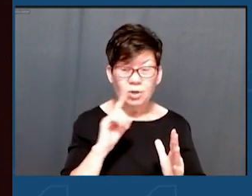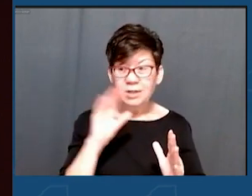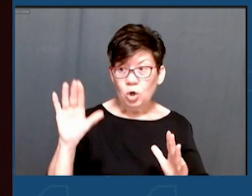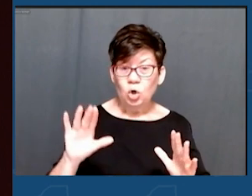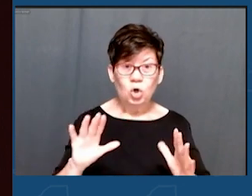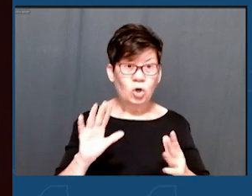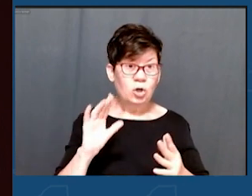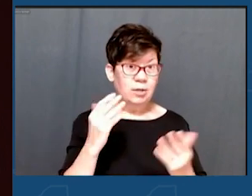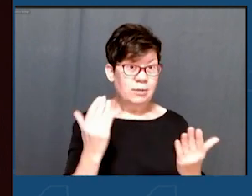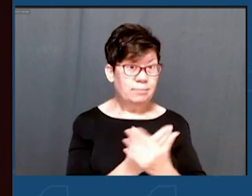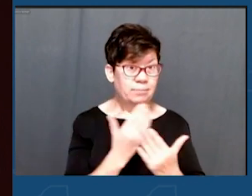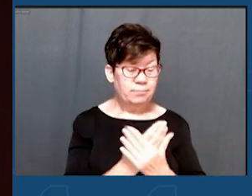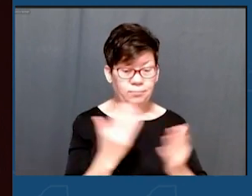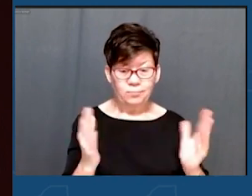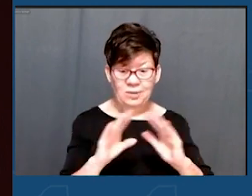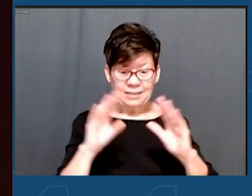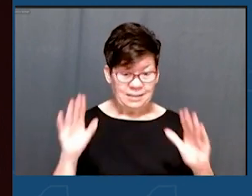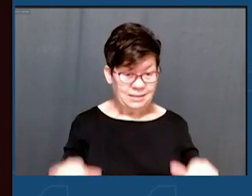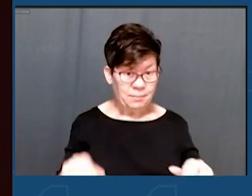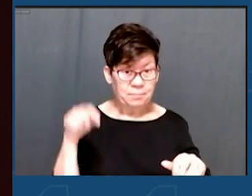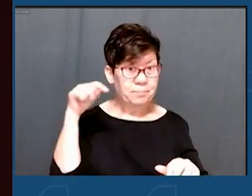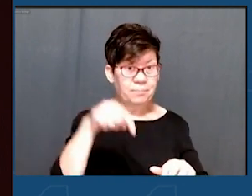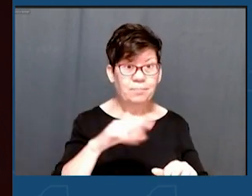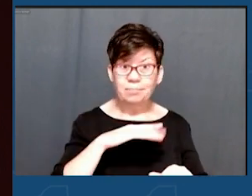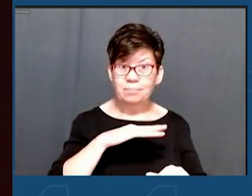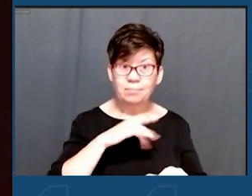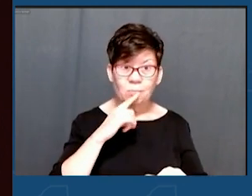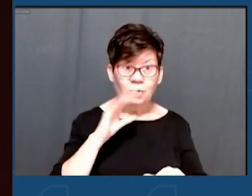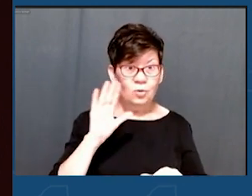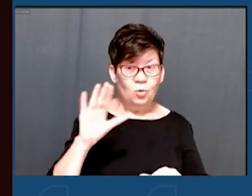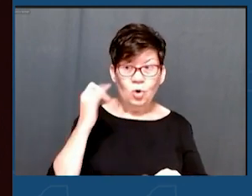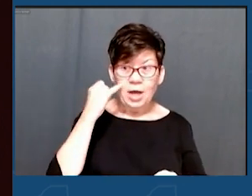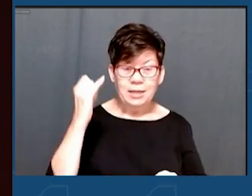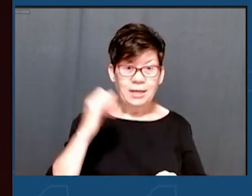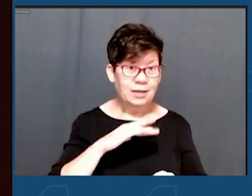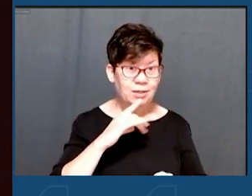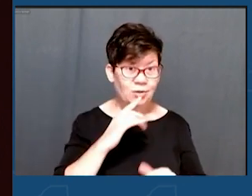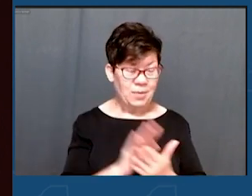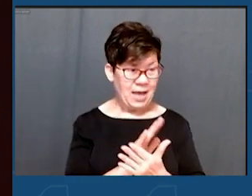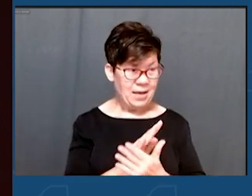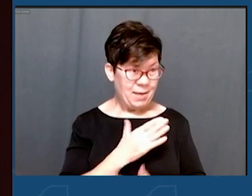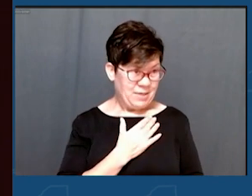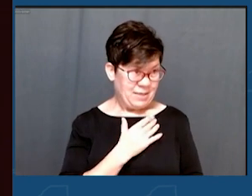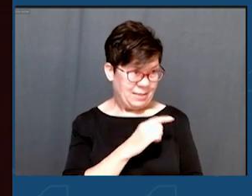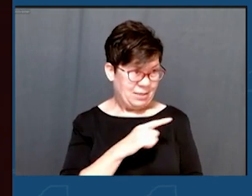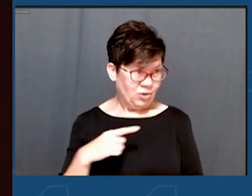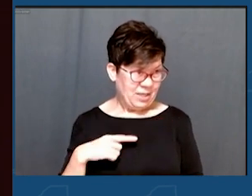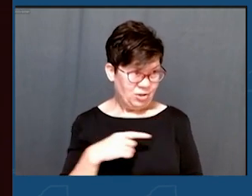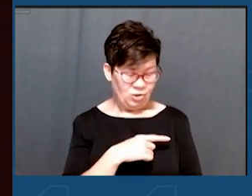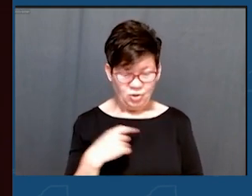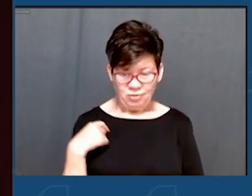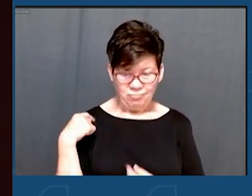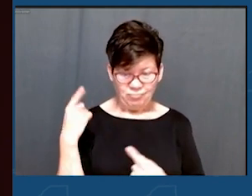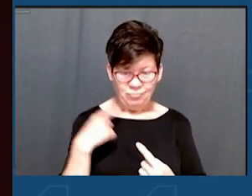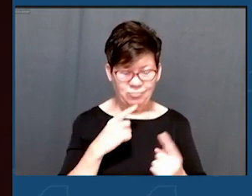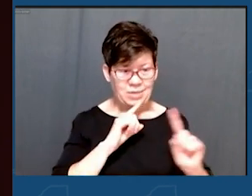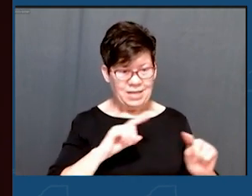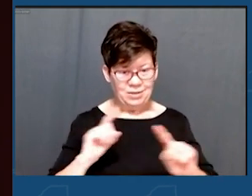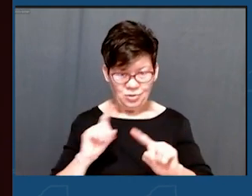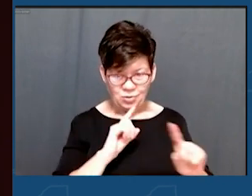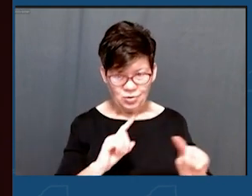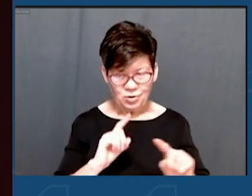What we're seeing is an adaptive transformation and reuse of the vacant St. Joseph's Academy that was